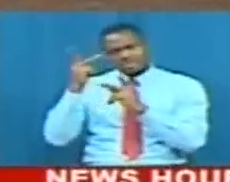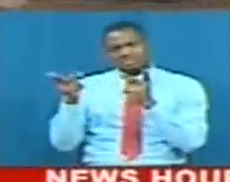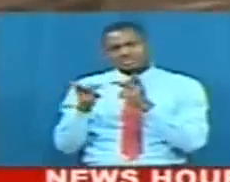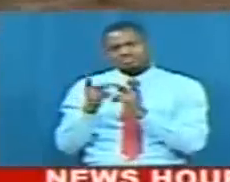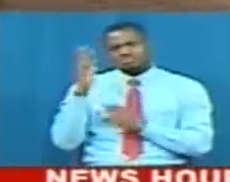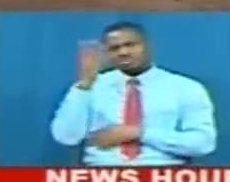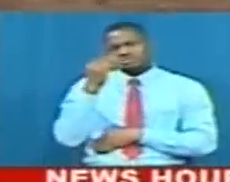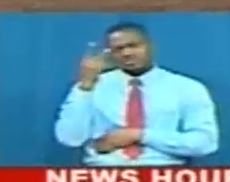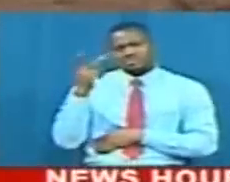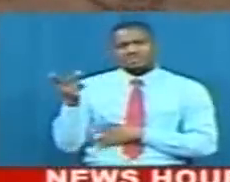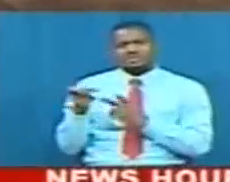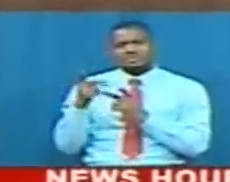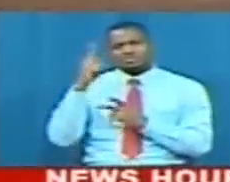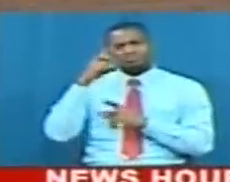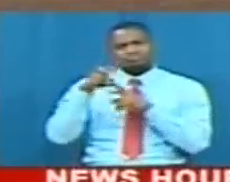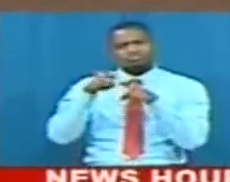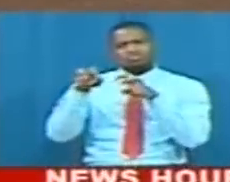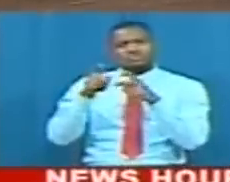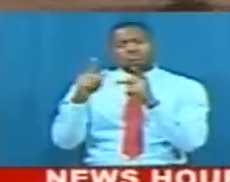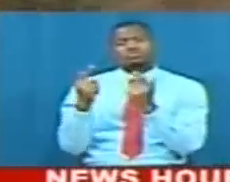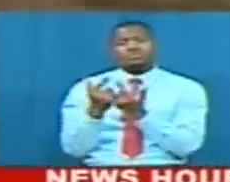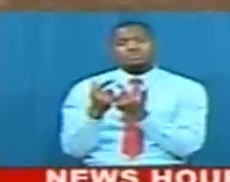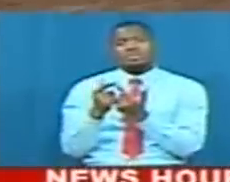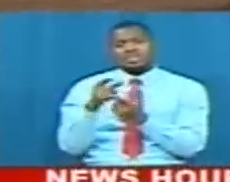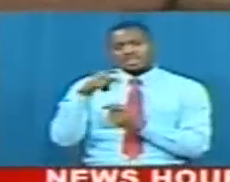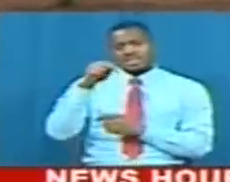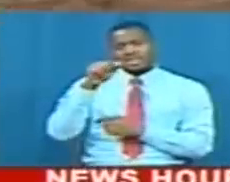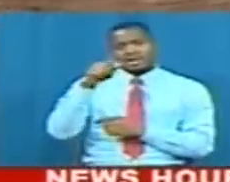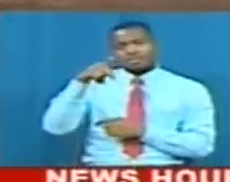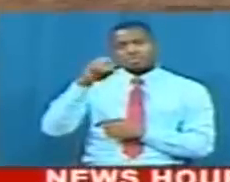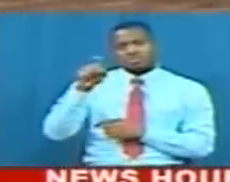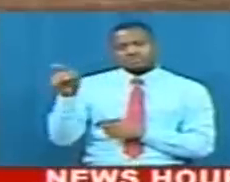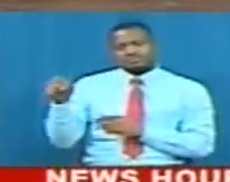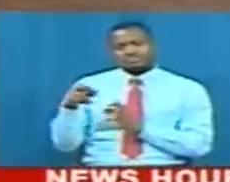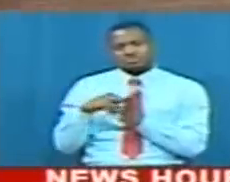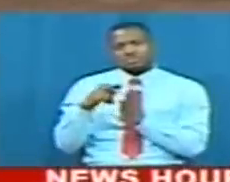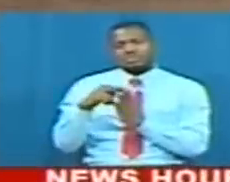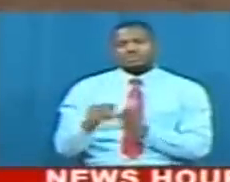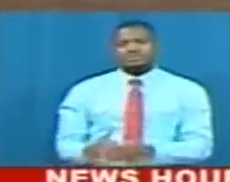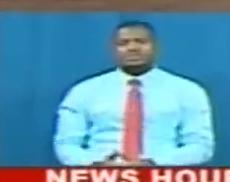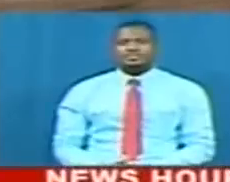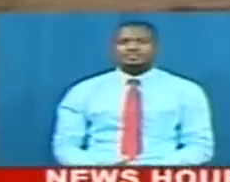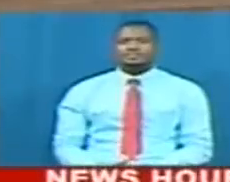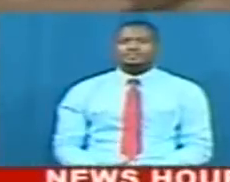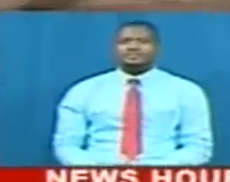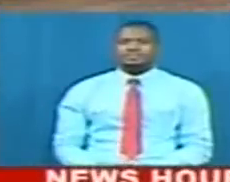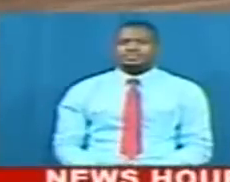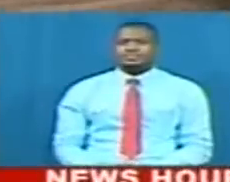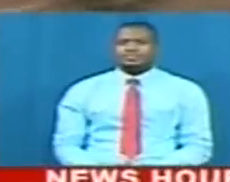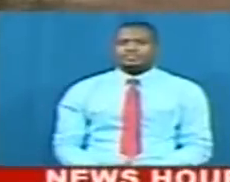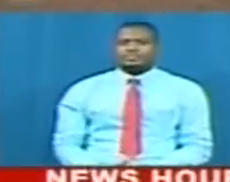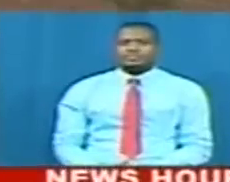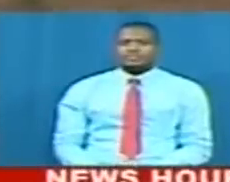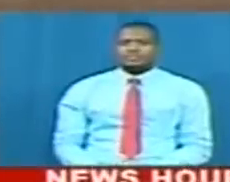safari most congenial for travelers. Napoleon Ato Kittoe, Nakpanduri.